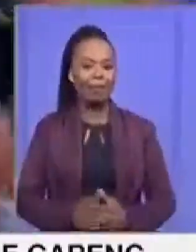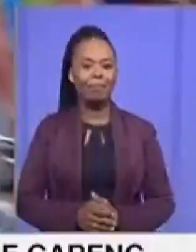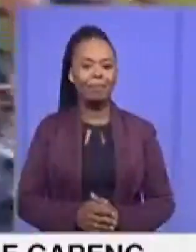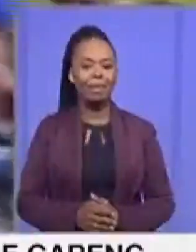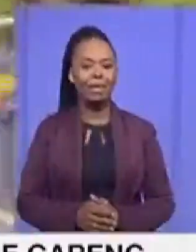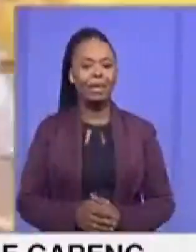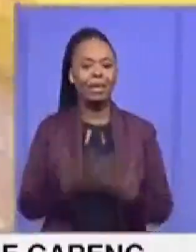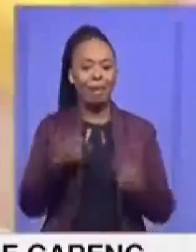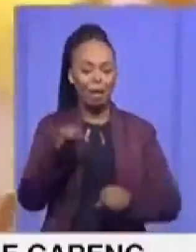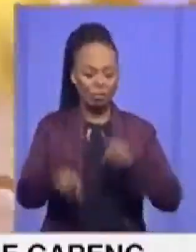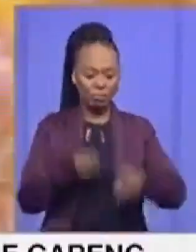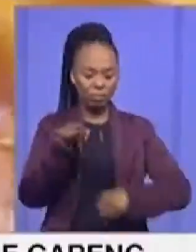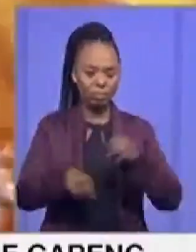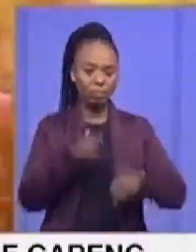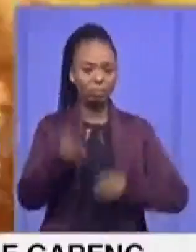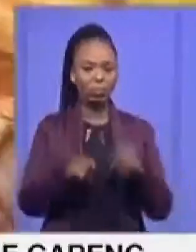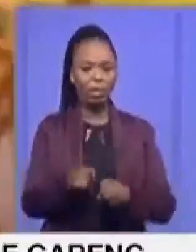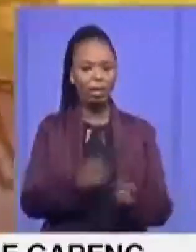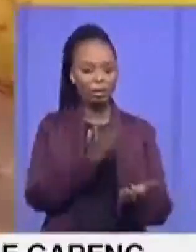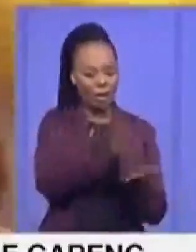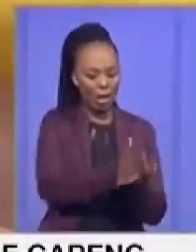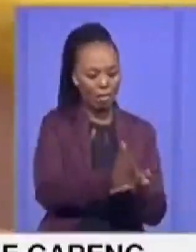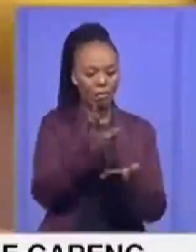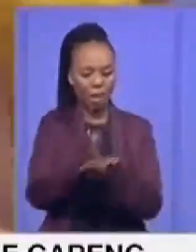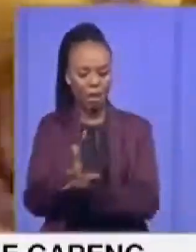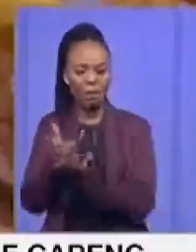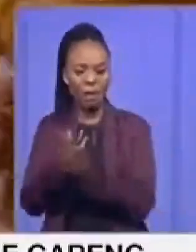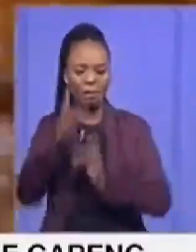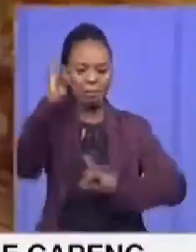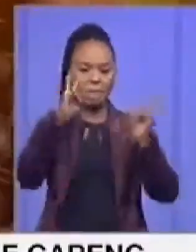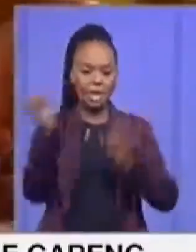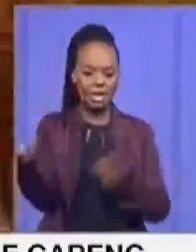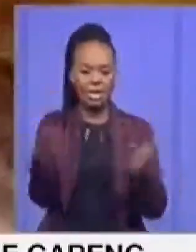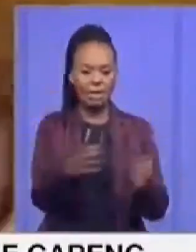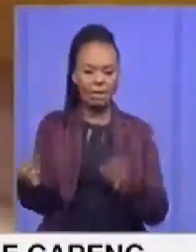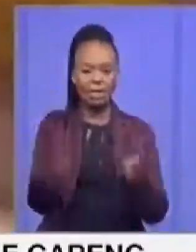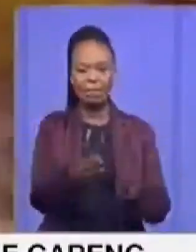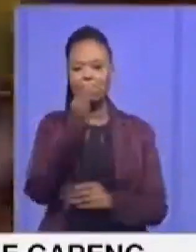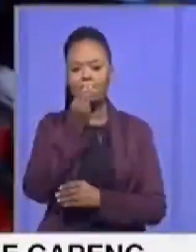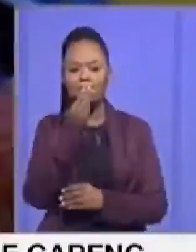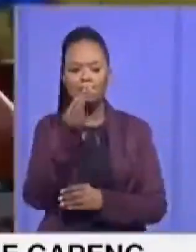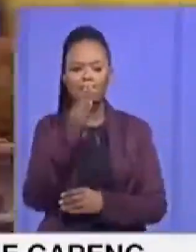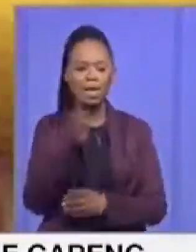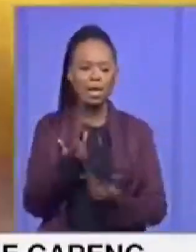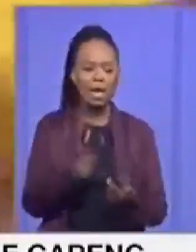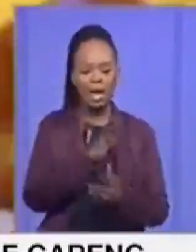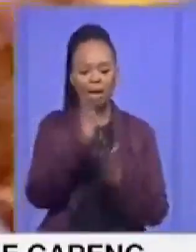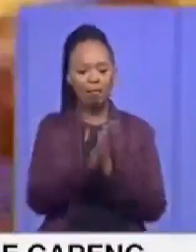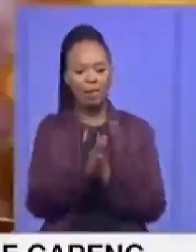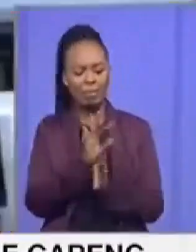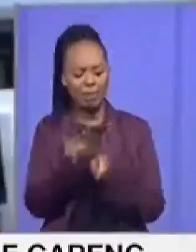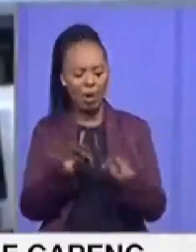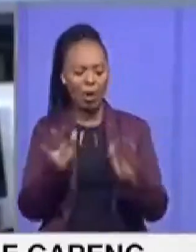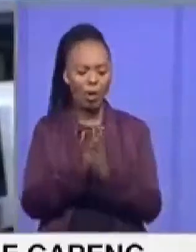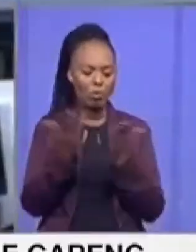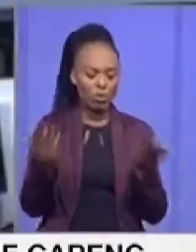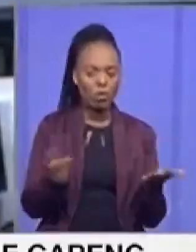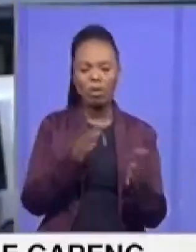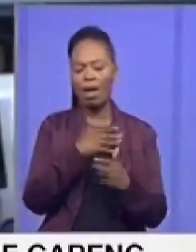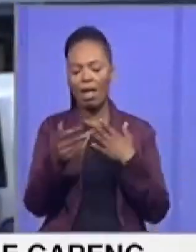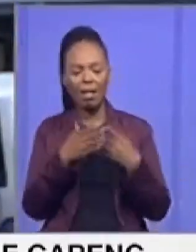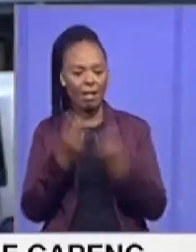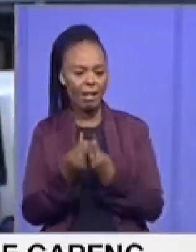dibaesekele le tla emisa ditoropong tse mmalwa hore o fane ka dijo, dimpho o maqheku le dipakana tsa ho ngola. We started